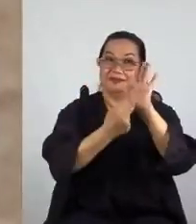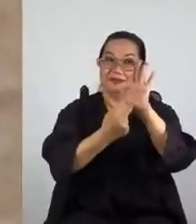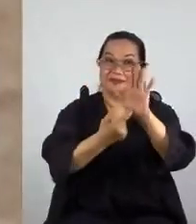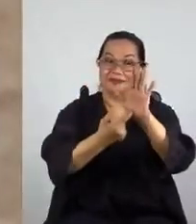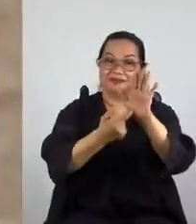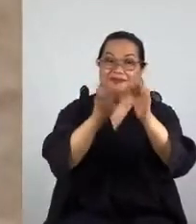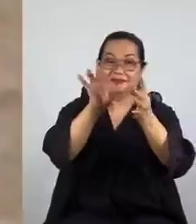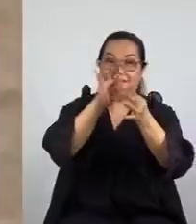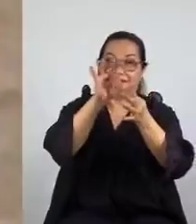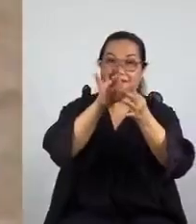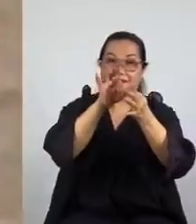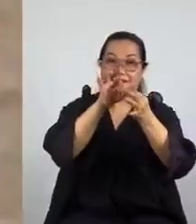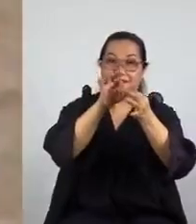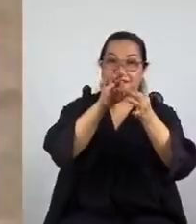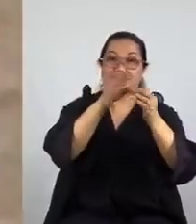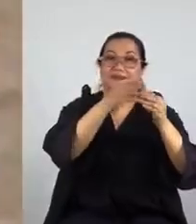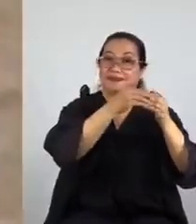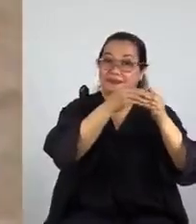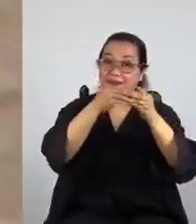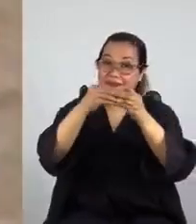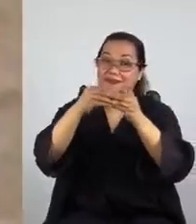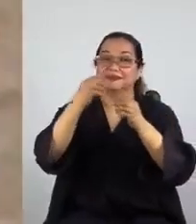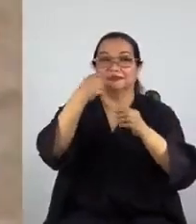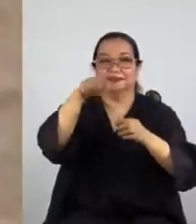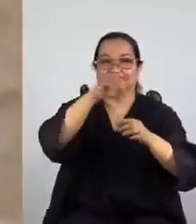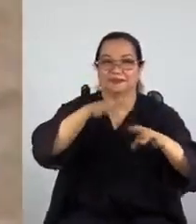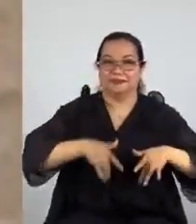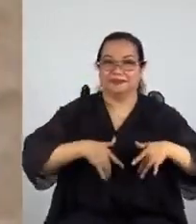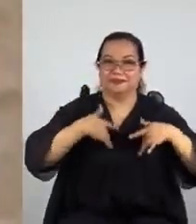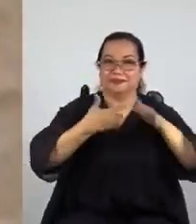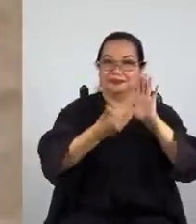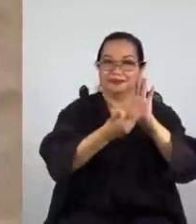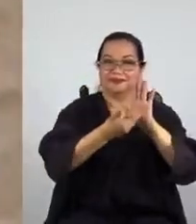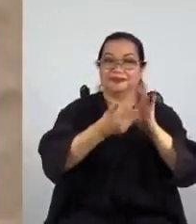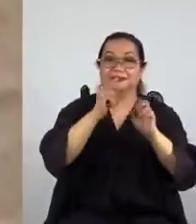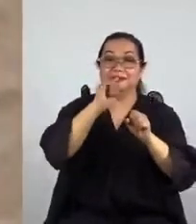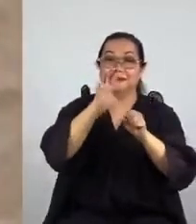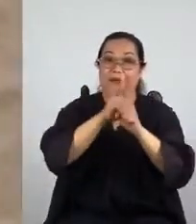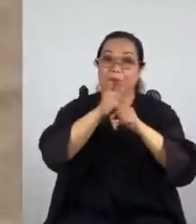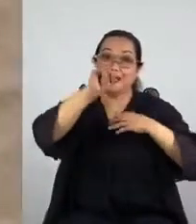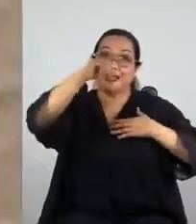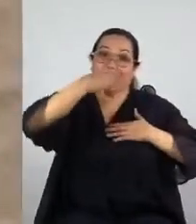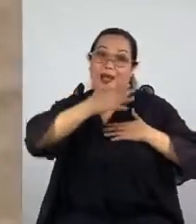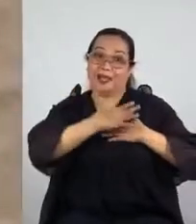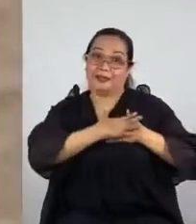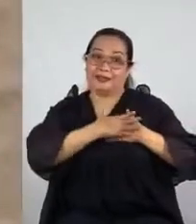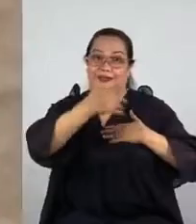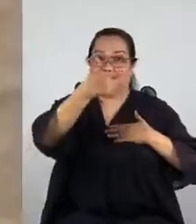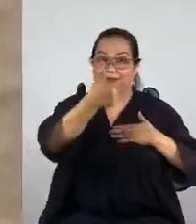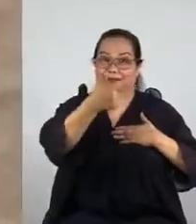perfect pattern for godly living, he promised us grace to last.